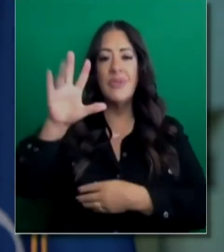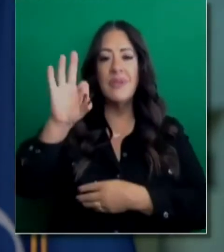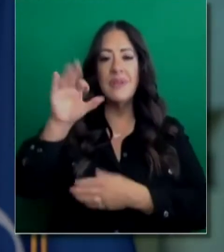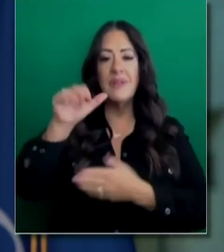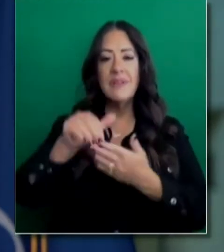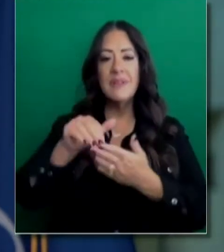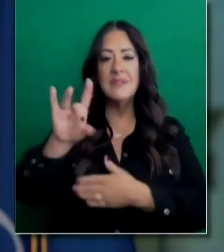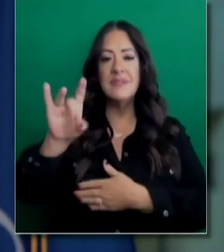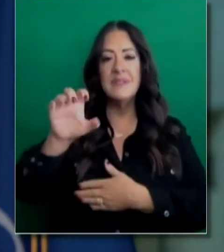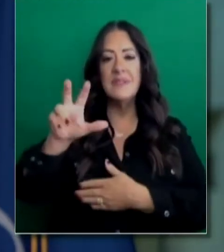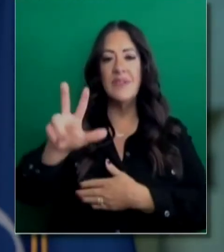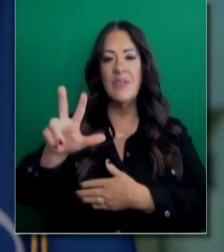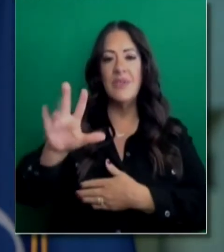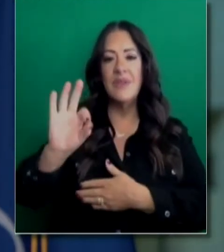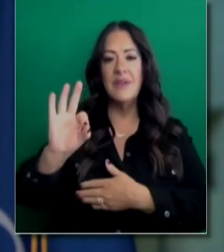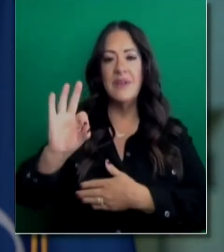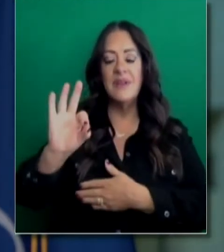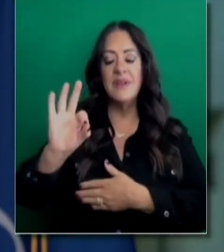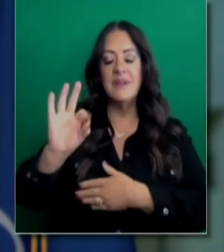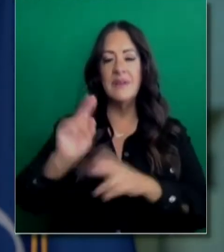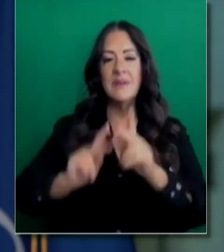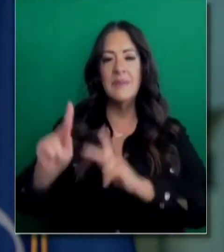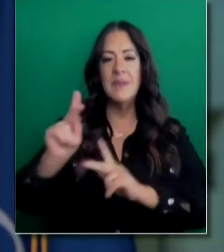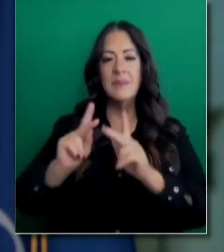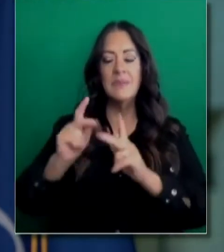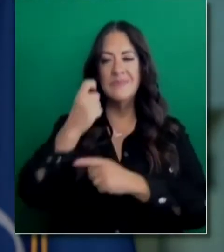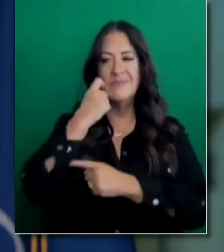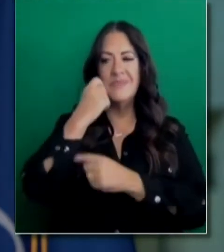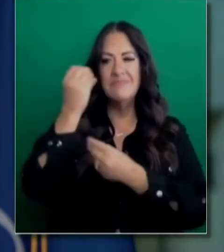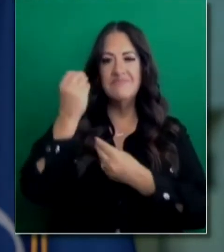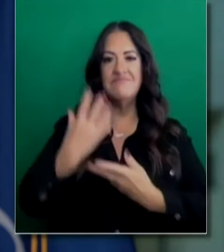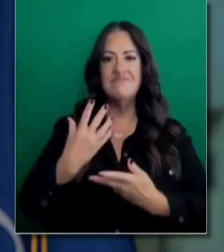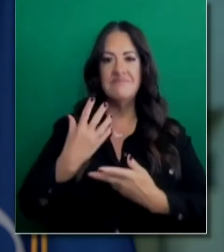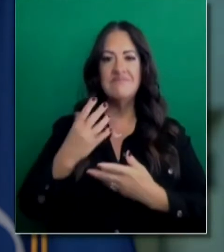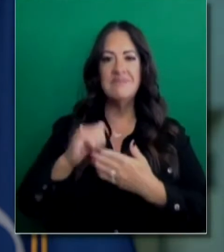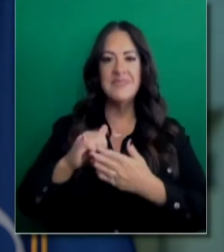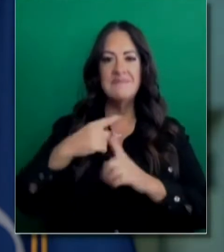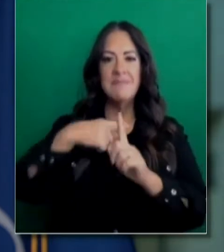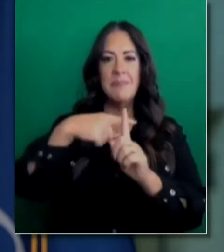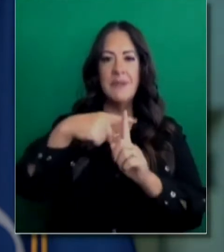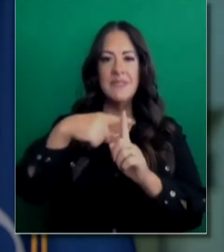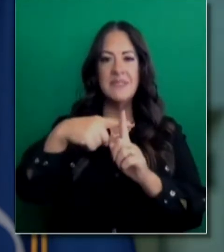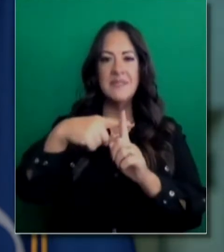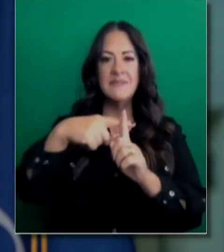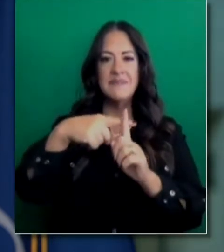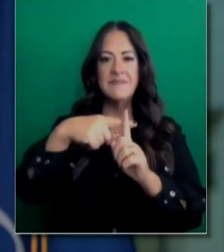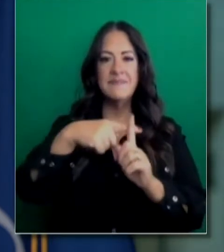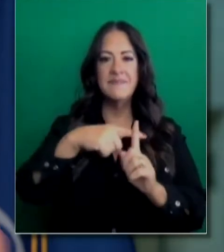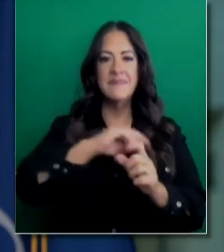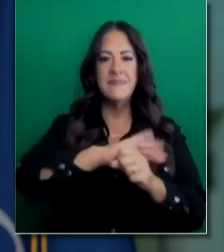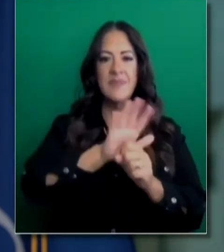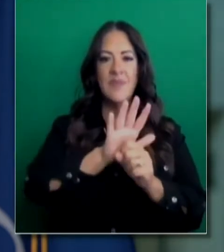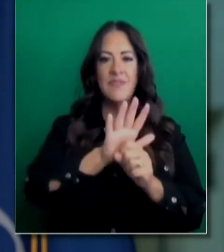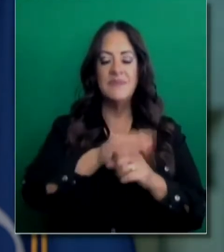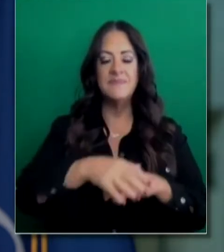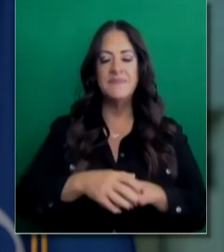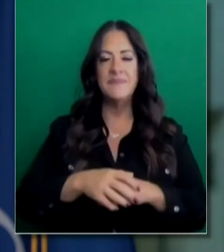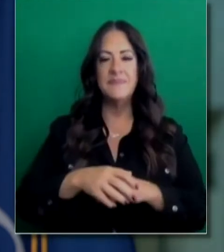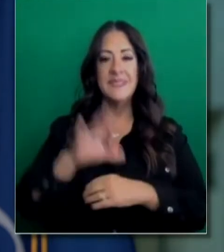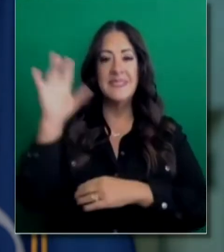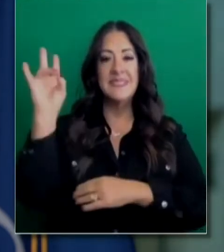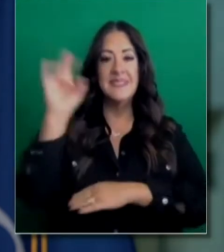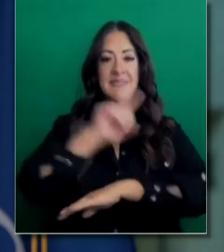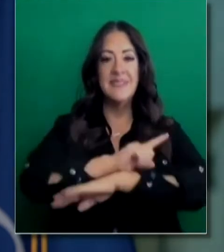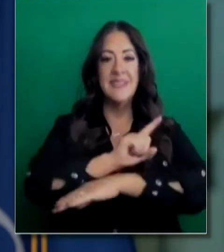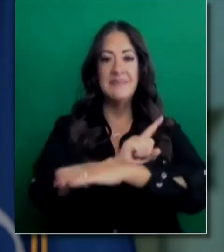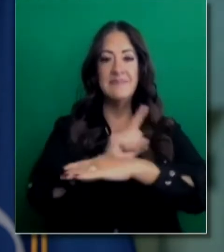39,839 individuals in our latest reporting period have tested positive for COVID-19. You can see the 7-day average at a